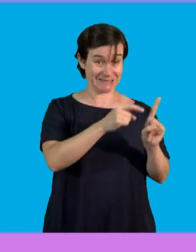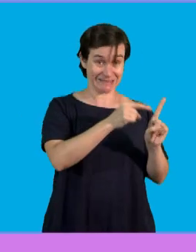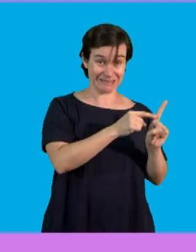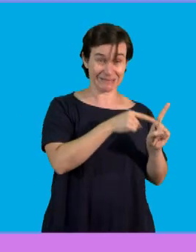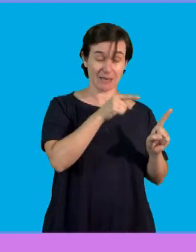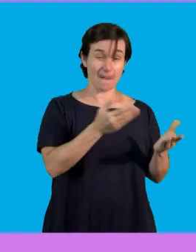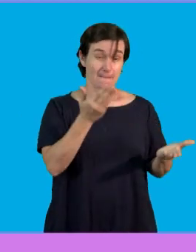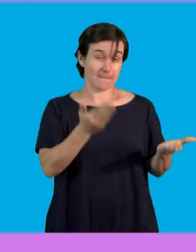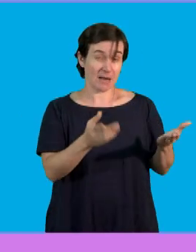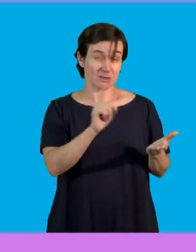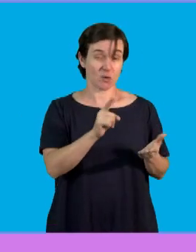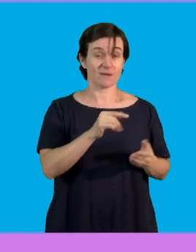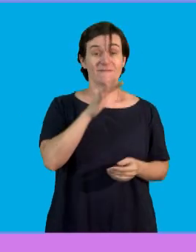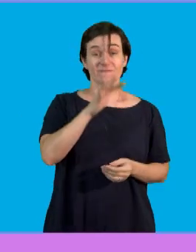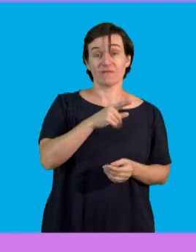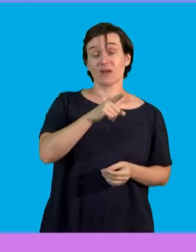balance of